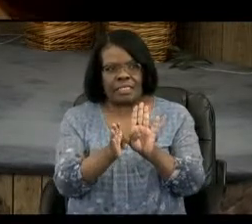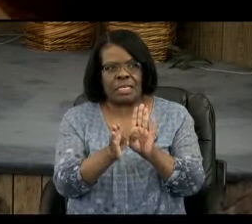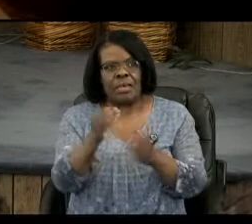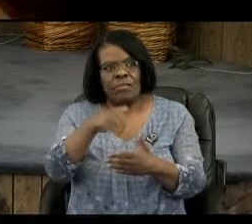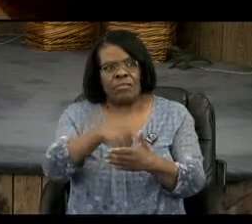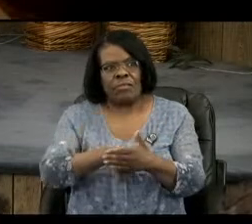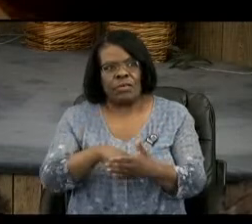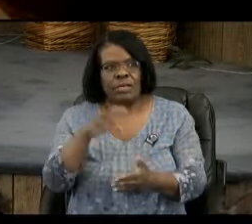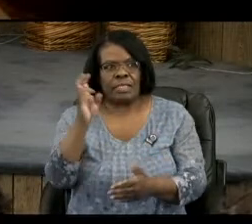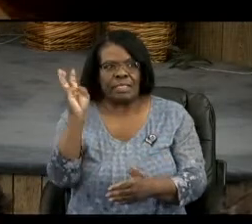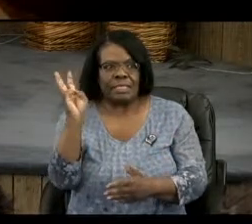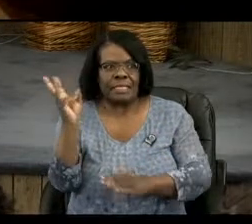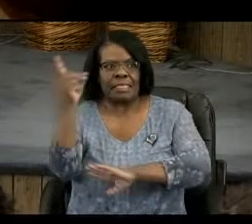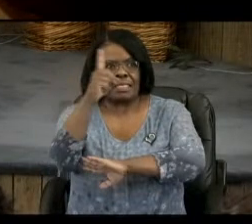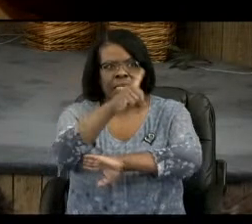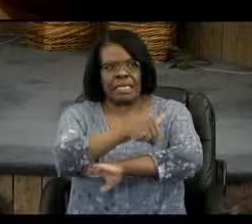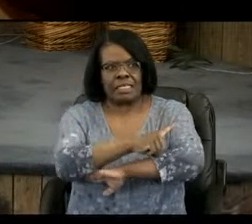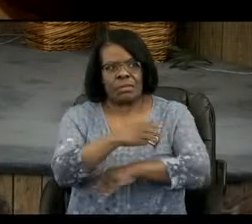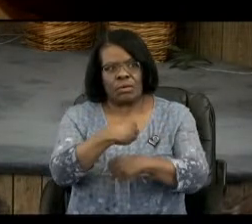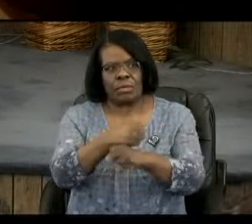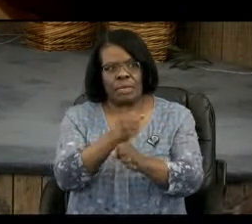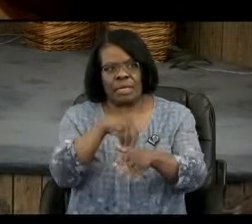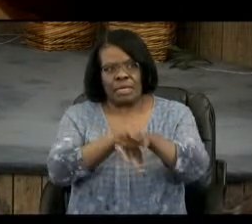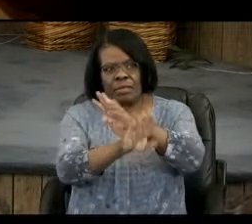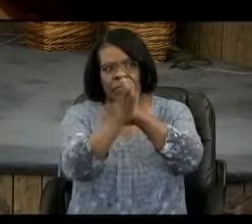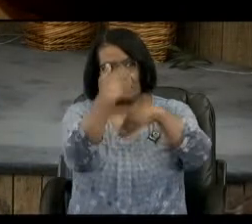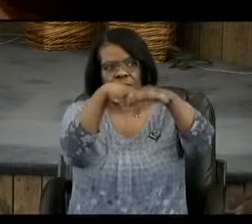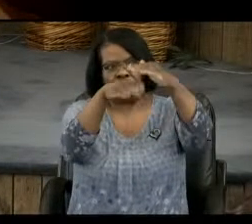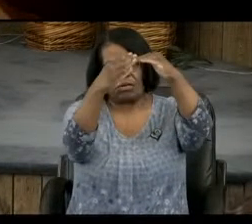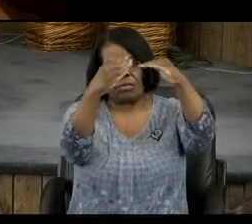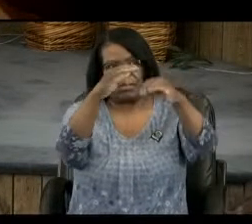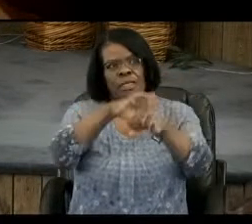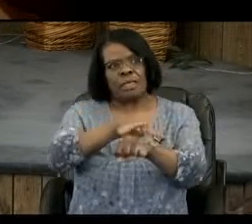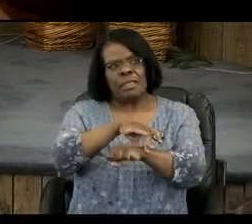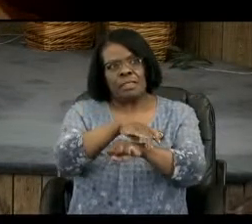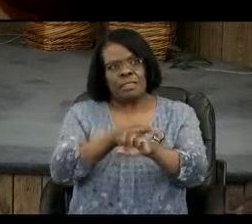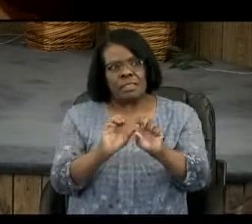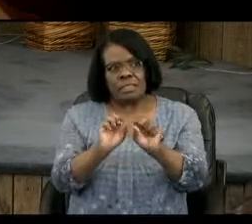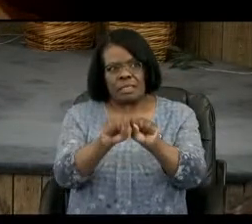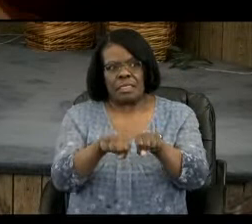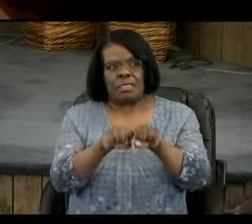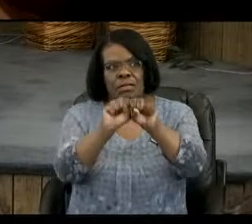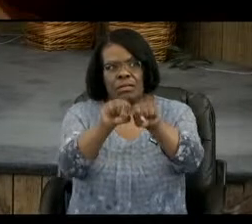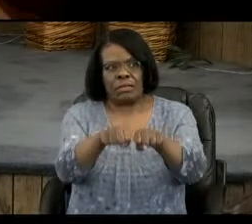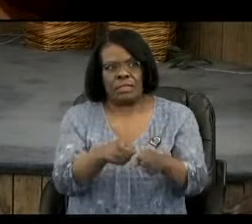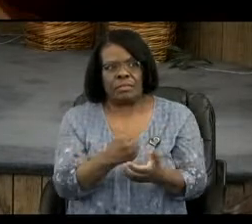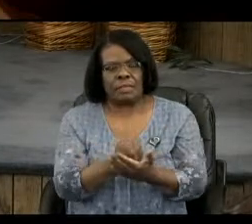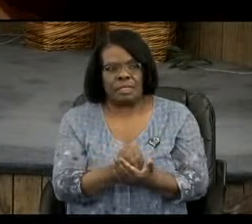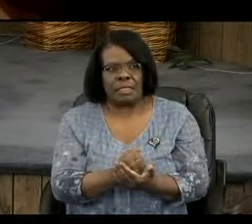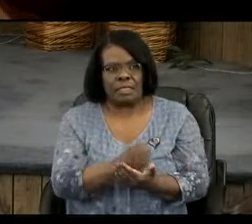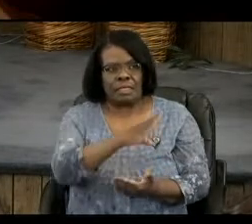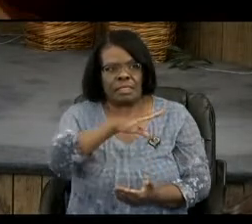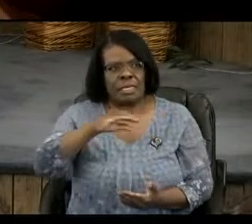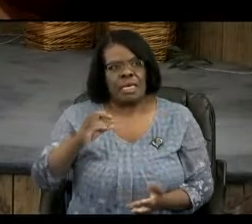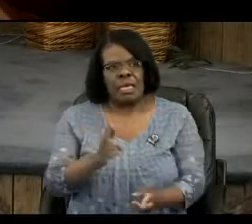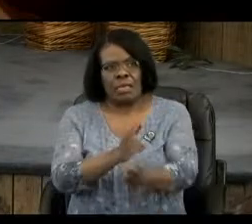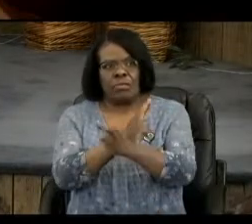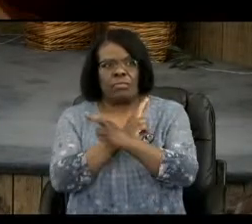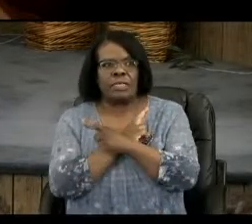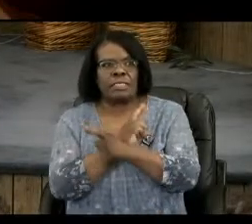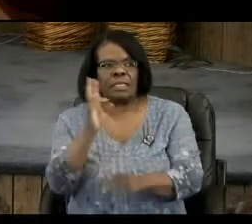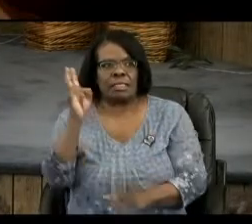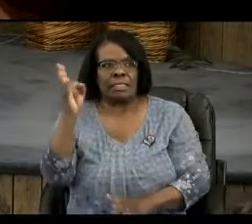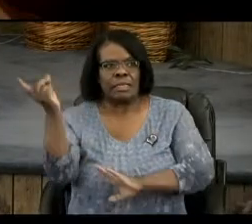gate. For 6 days the Lord made heaven and earth, the sea and all that them is,